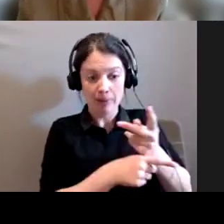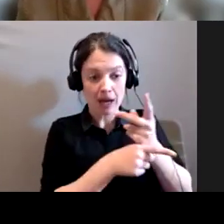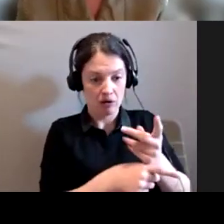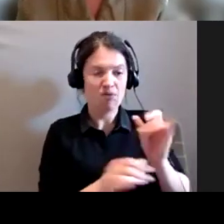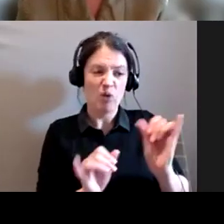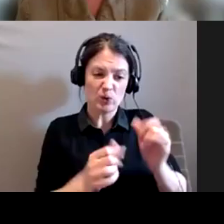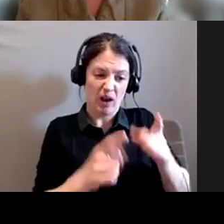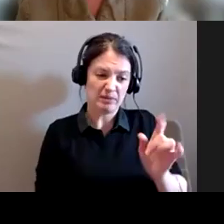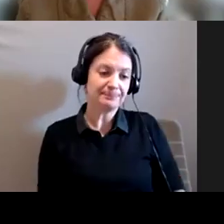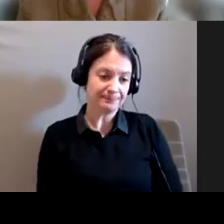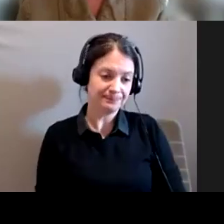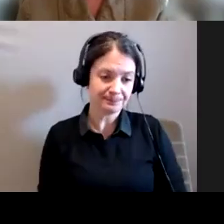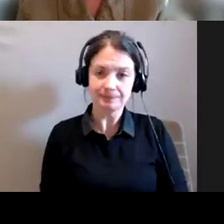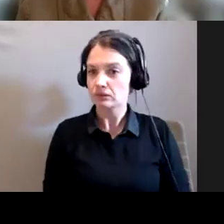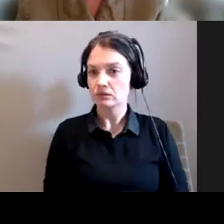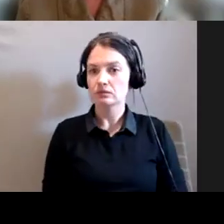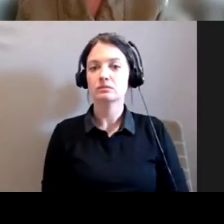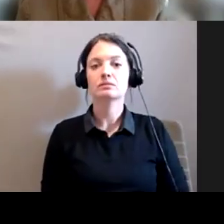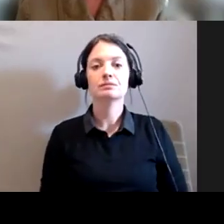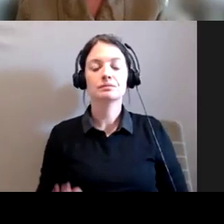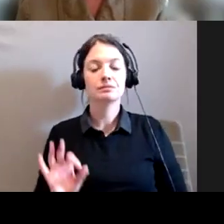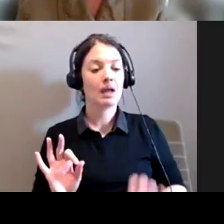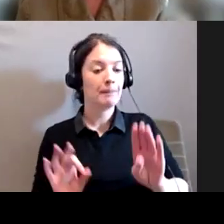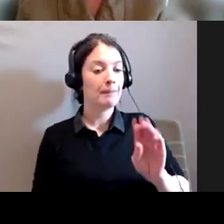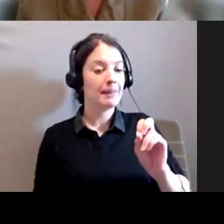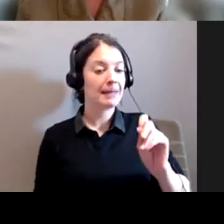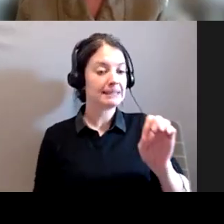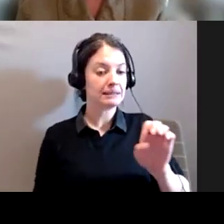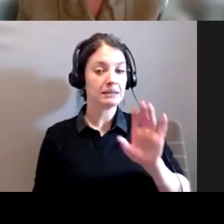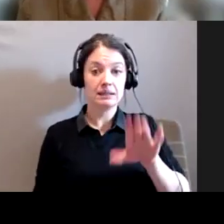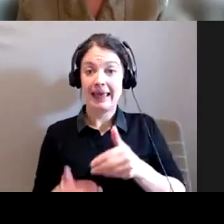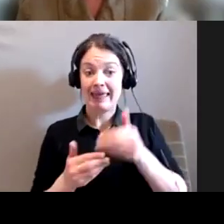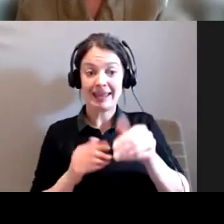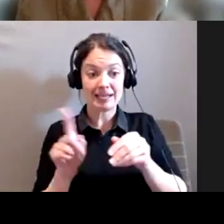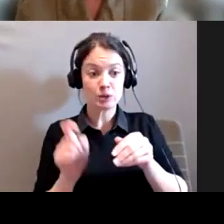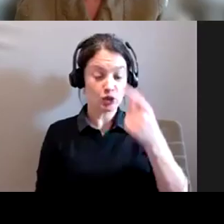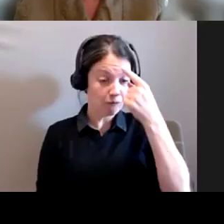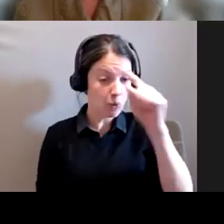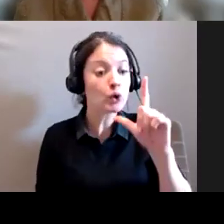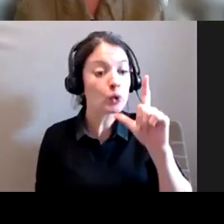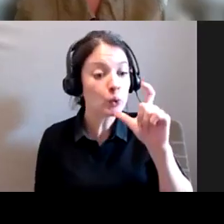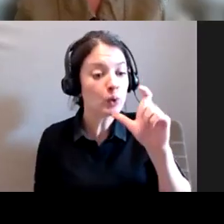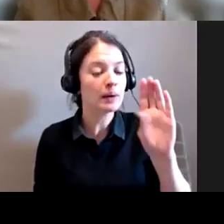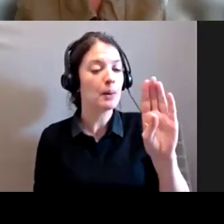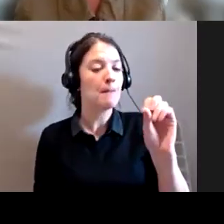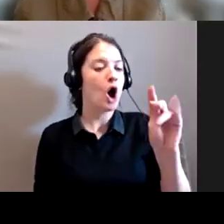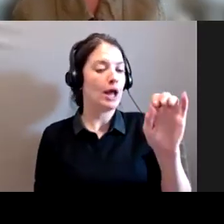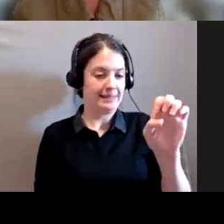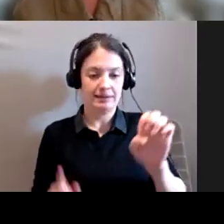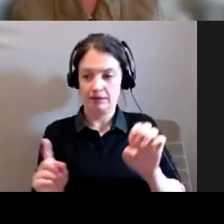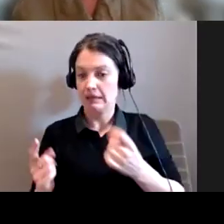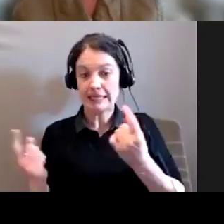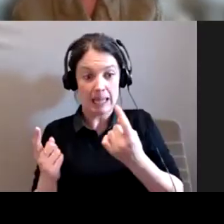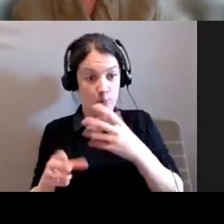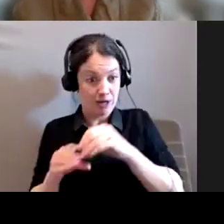Thank you very much. The next question is addressed directly to Bonnie. One of our attendees would like to, or